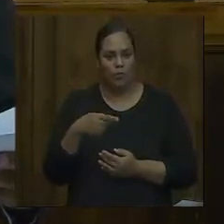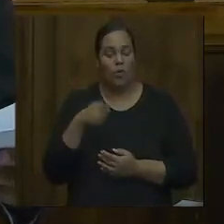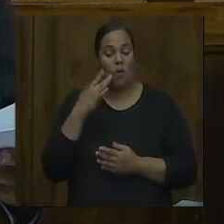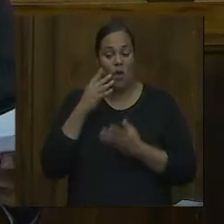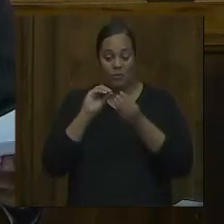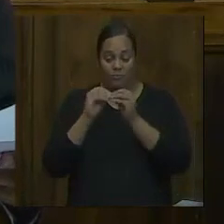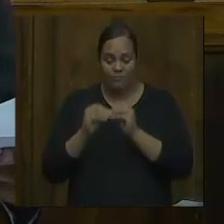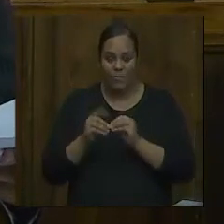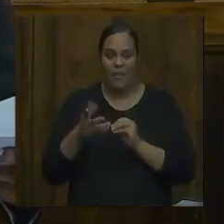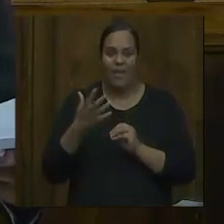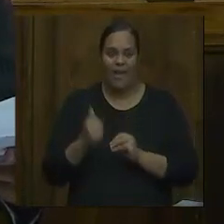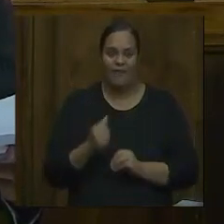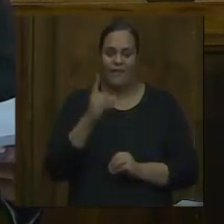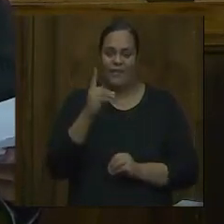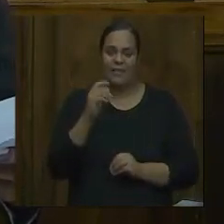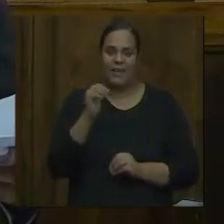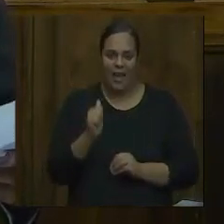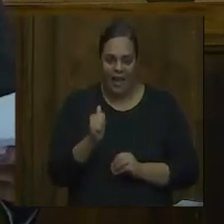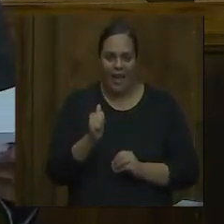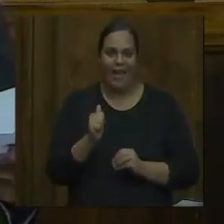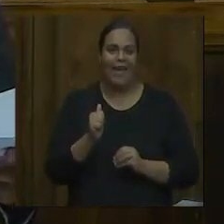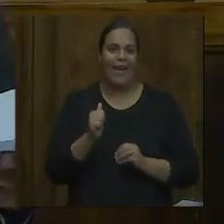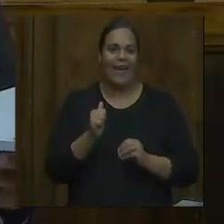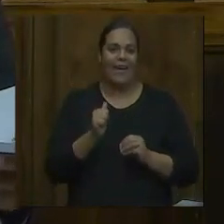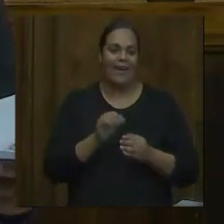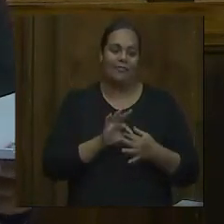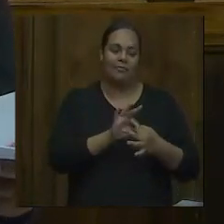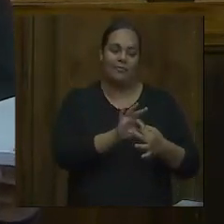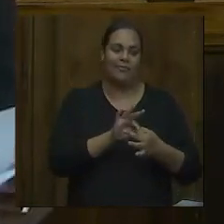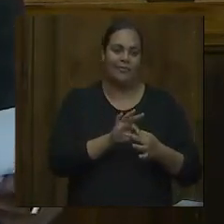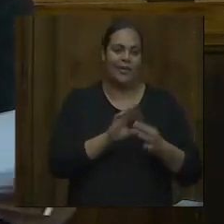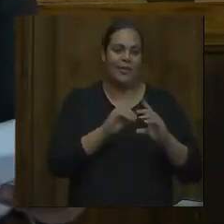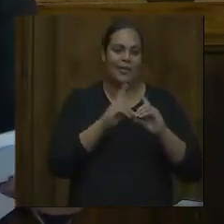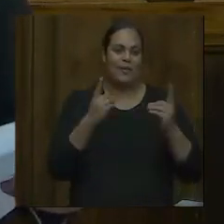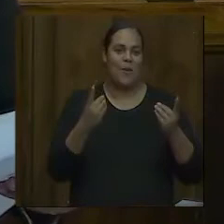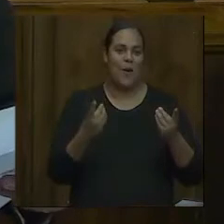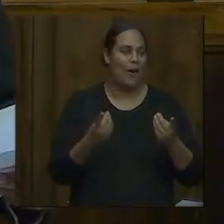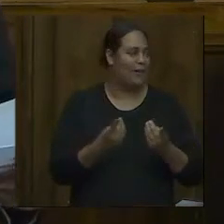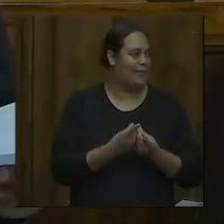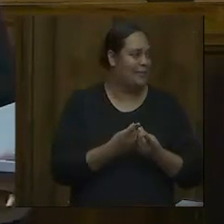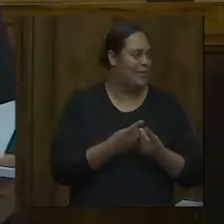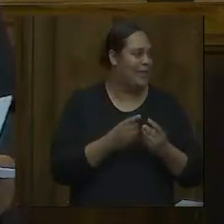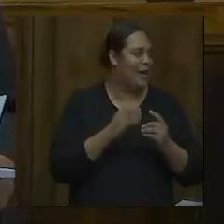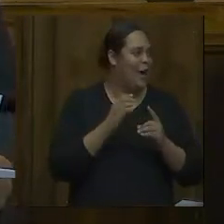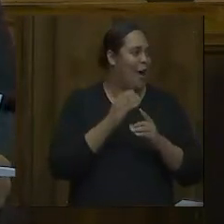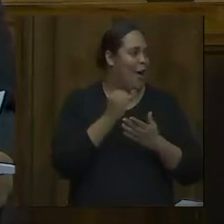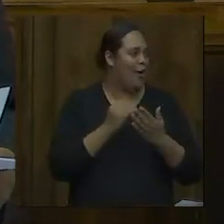he had a DA-led Western Cape Department of Cultural Affairs and Sports in mind.